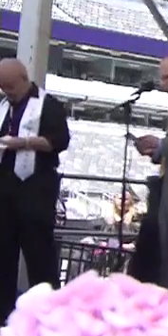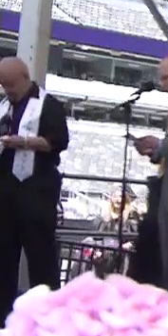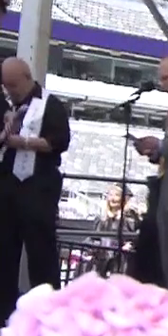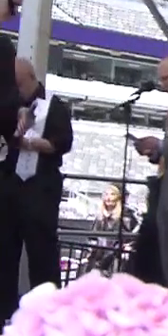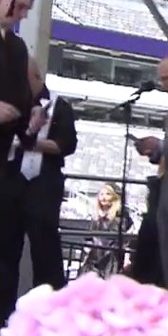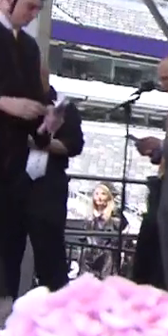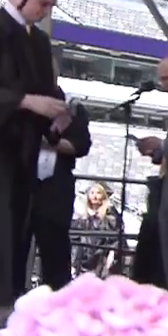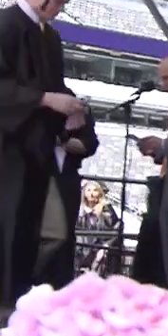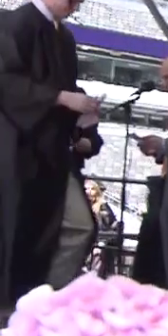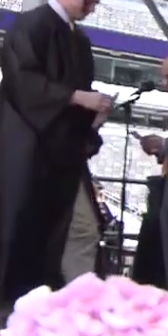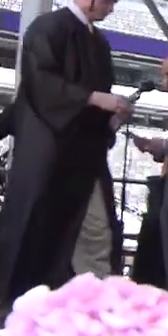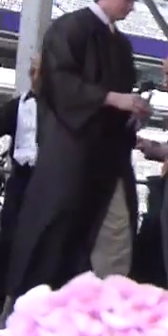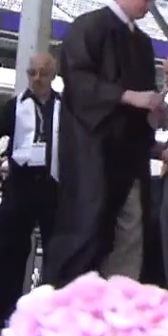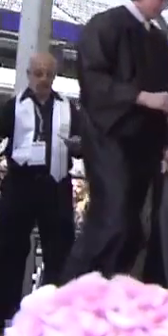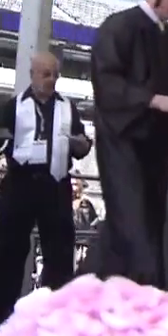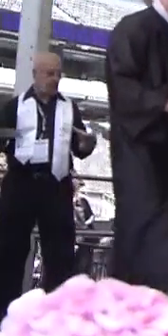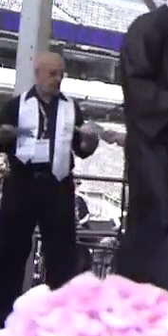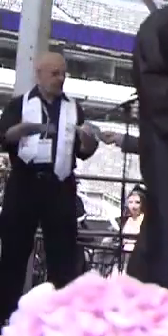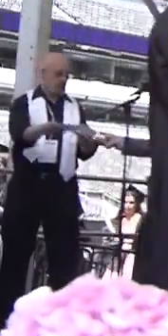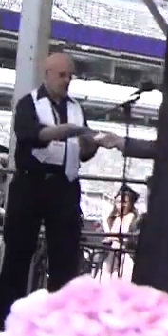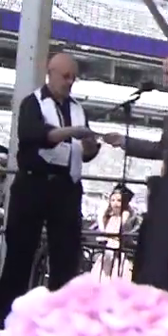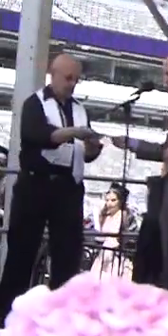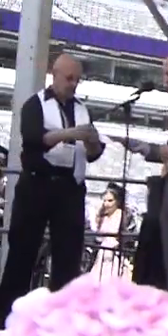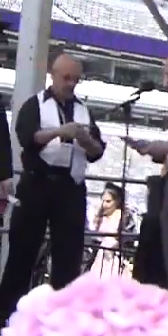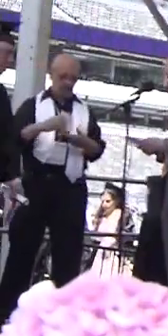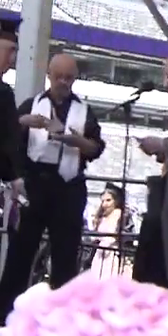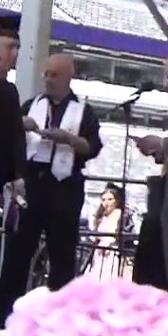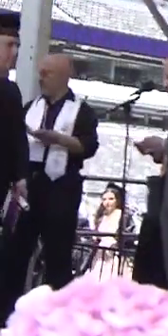George W. Peterson IV.